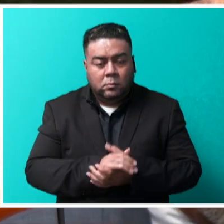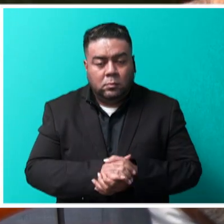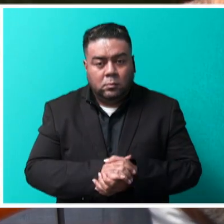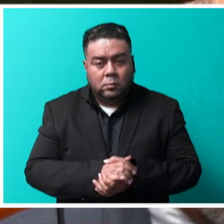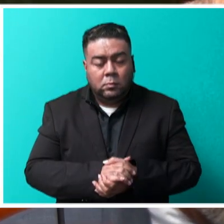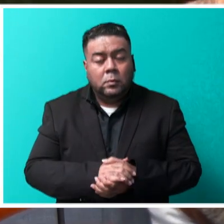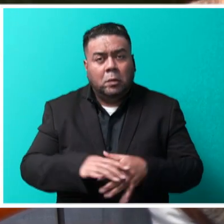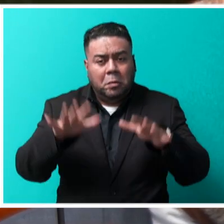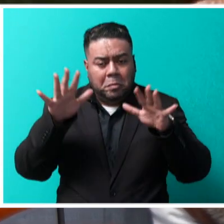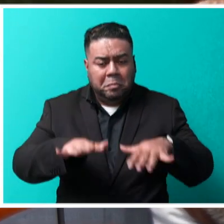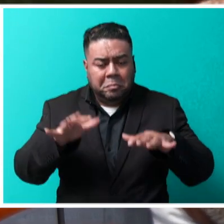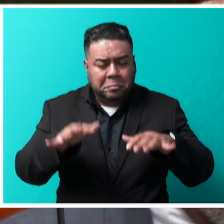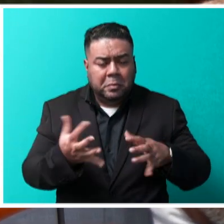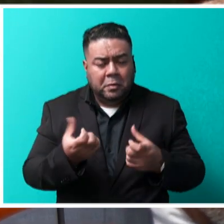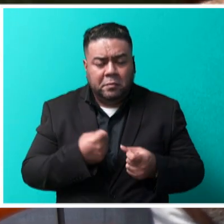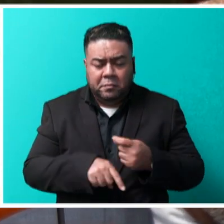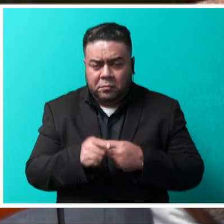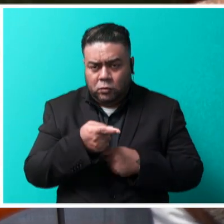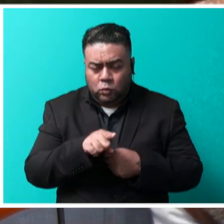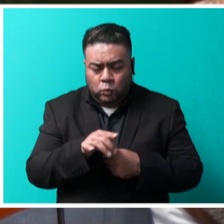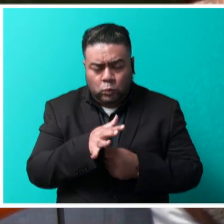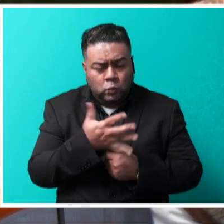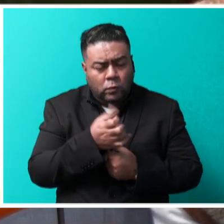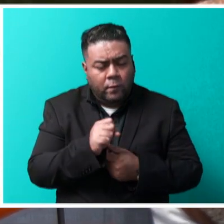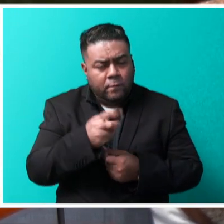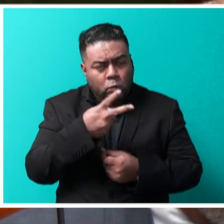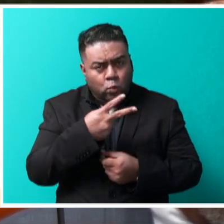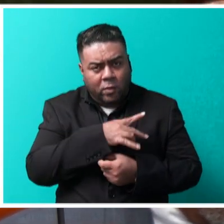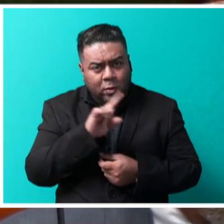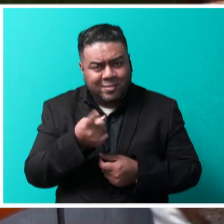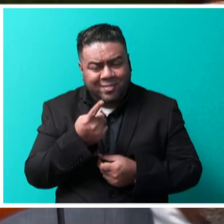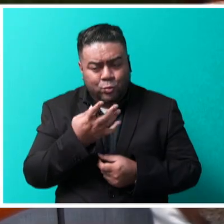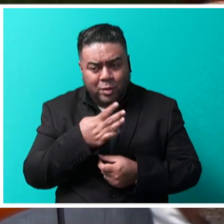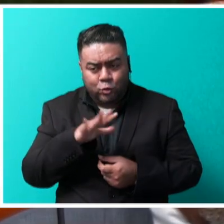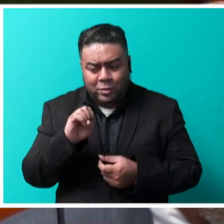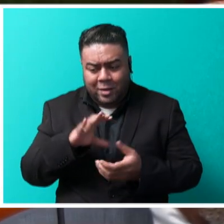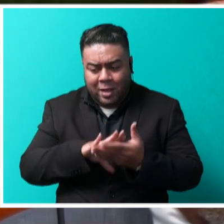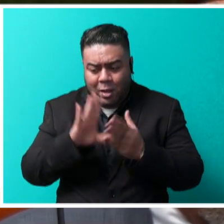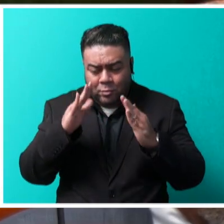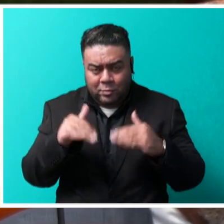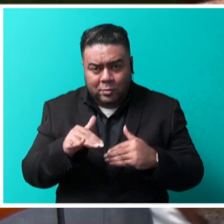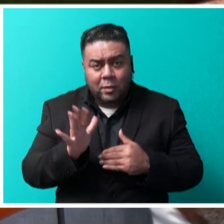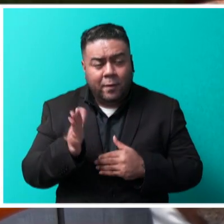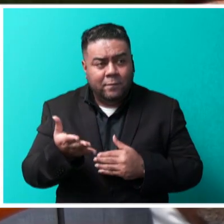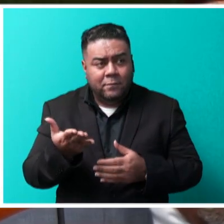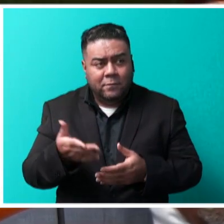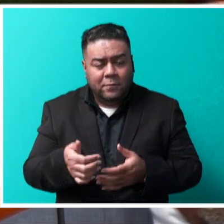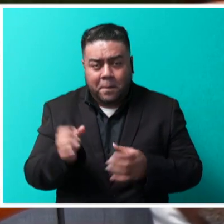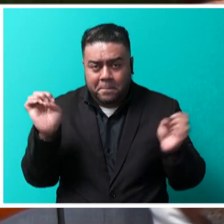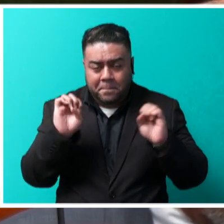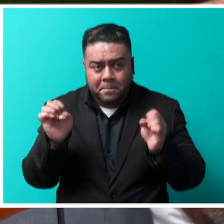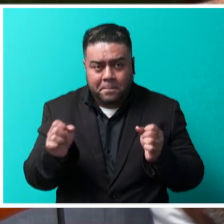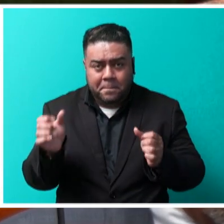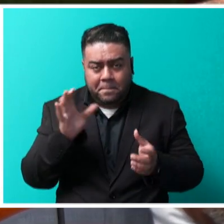heavy rainfall and flooding event, more than 1,300 vulnerable households qualified to receive emergency cash assistance through this